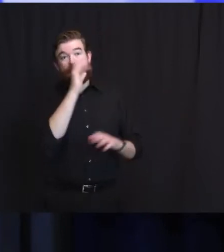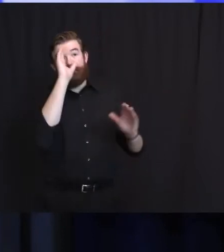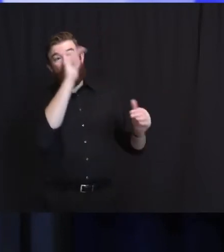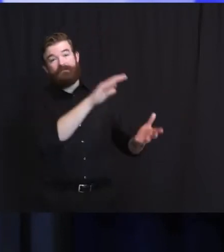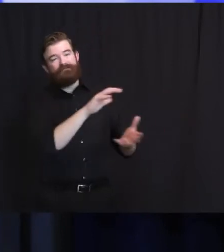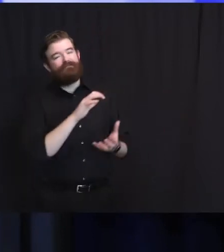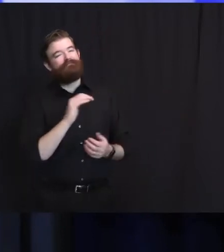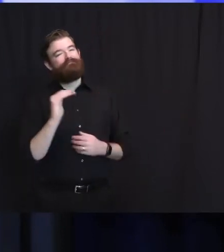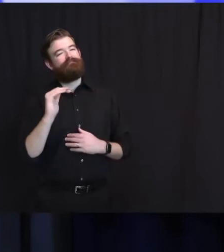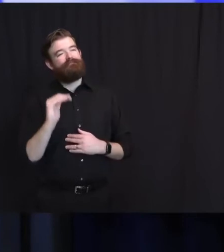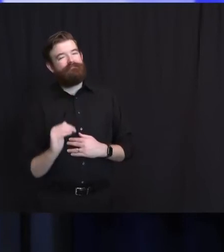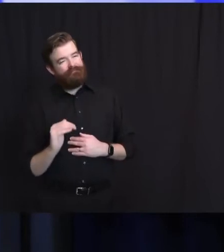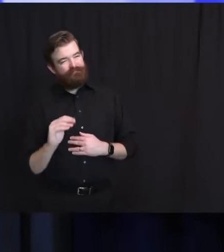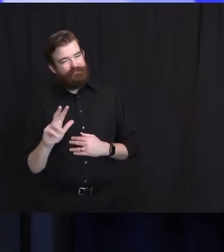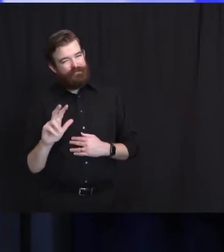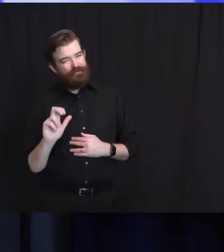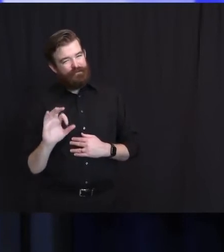392,800.